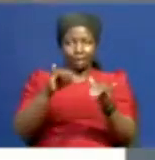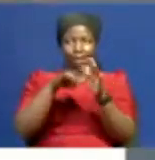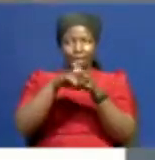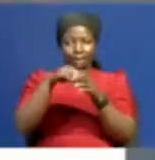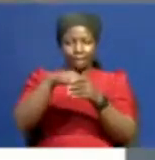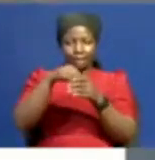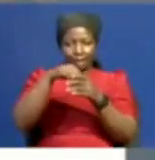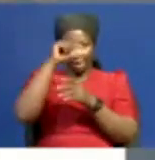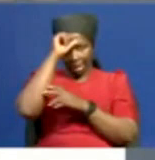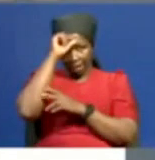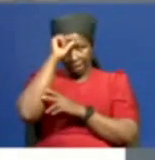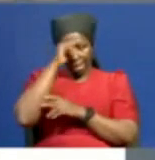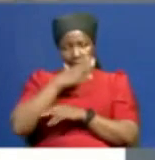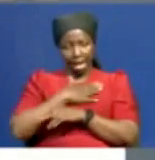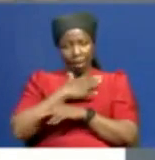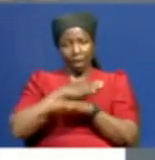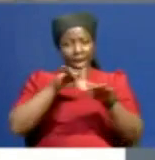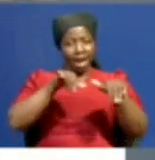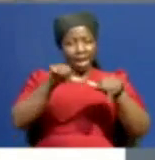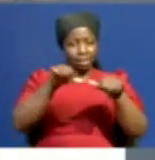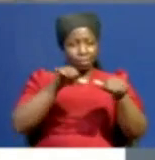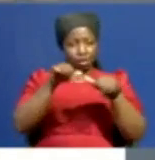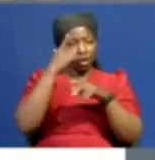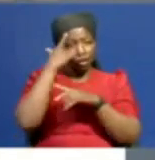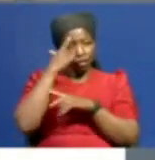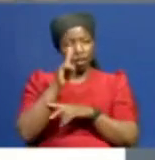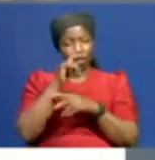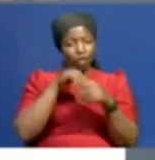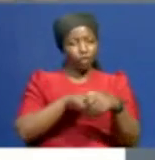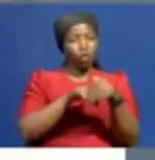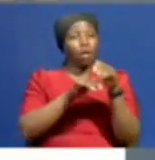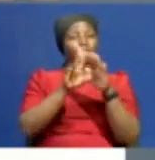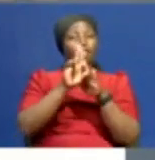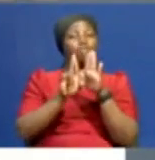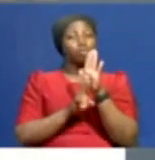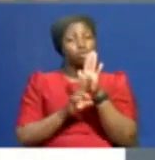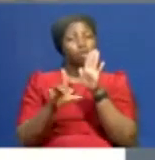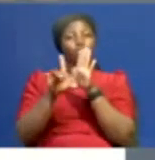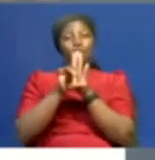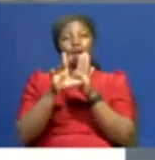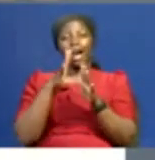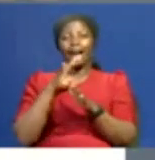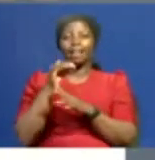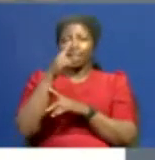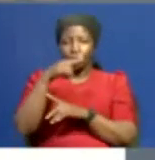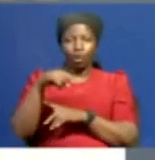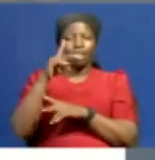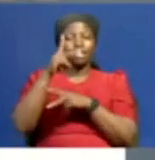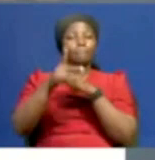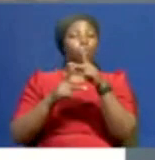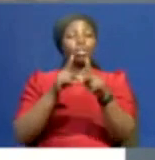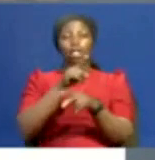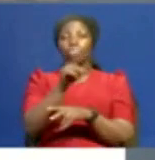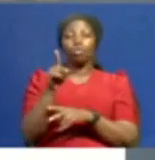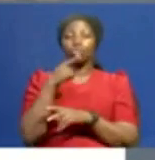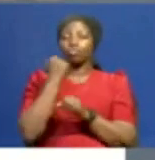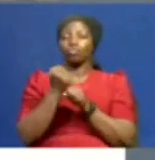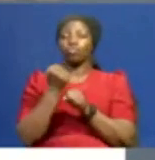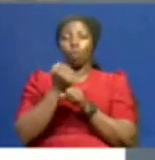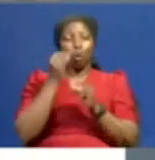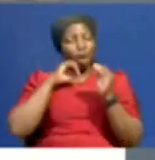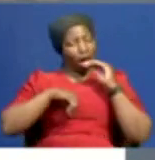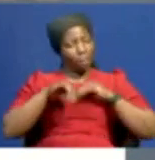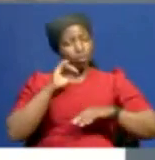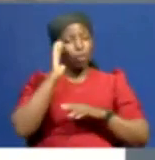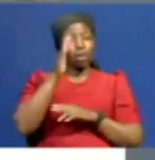Our administration is for the rule of law and due process. Those who engage in corruption will be